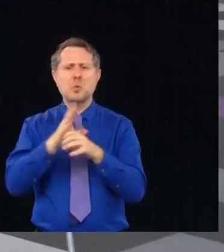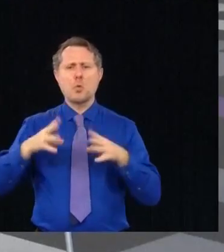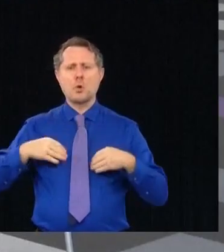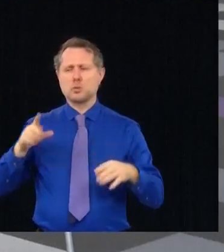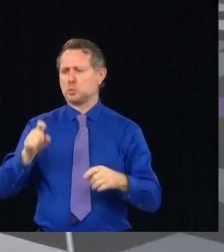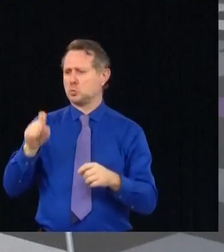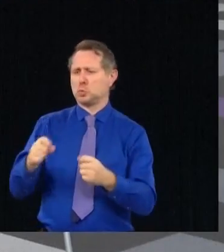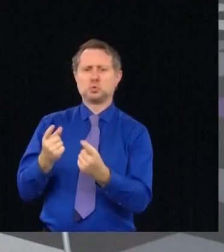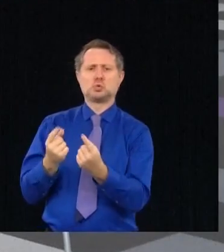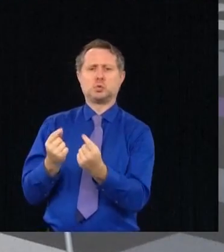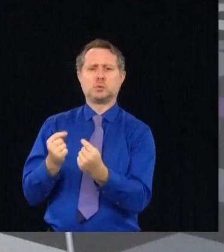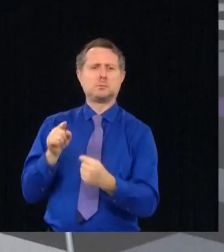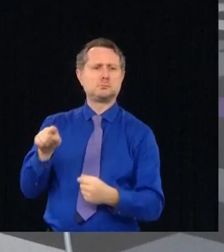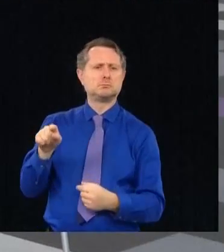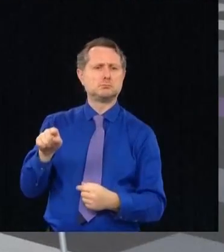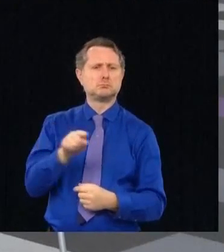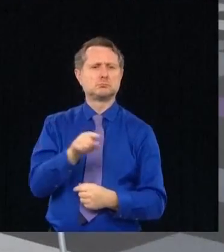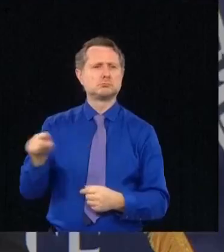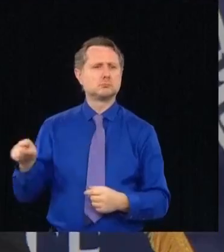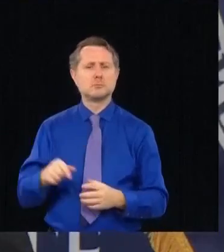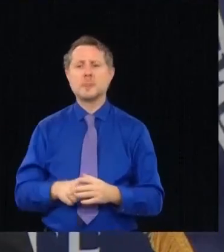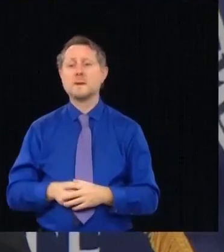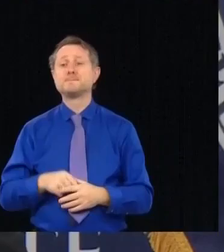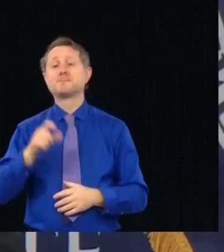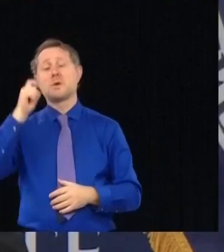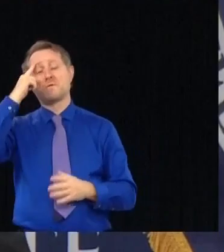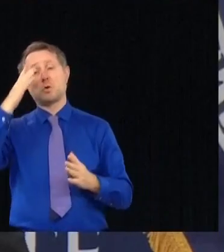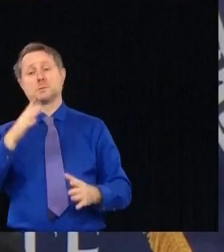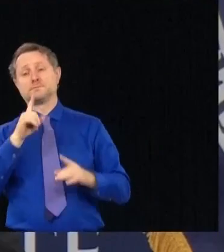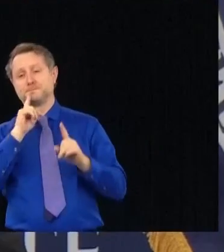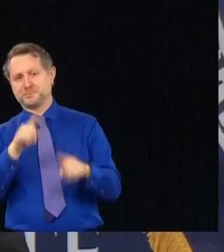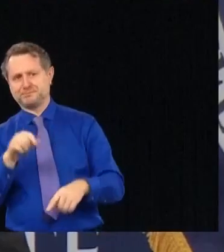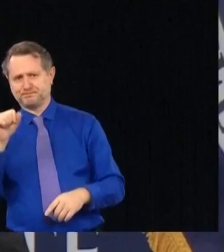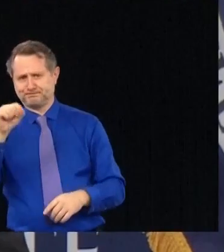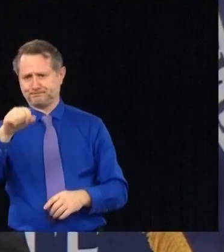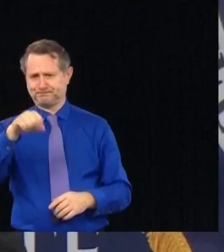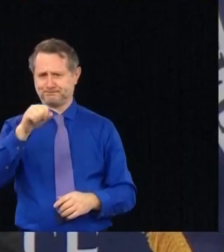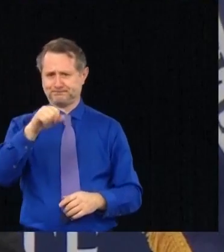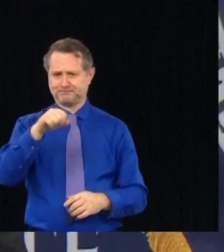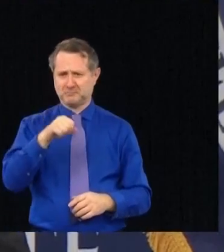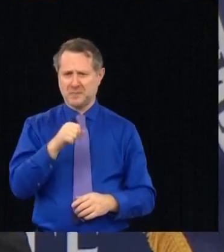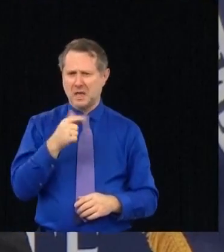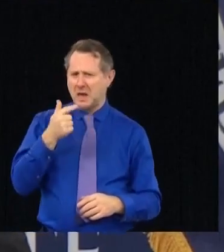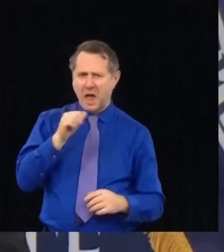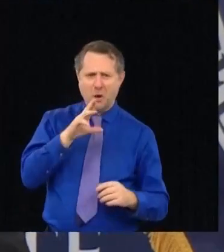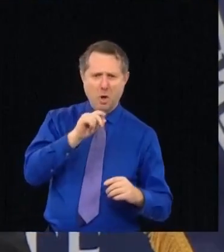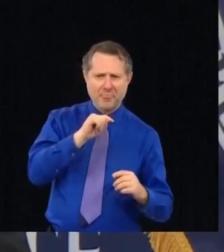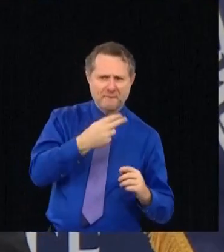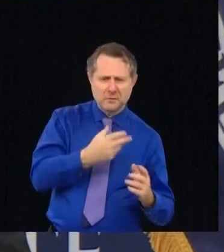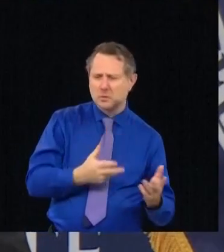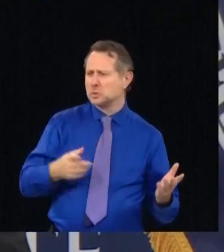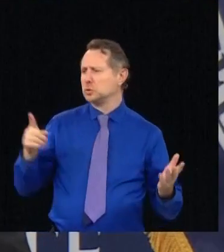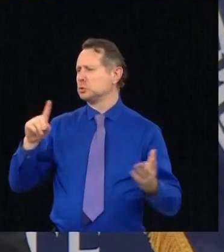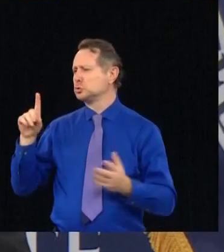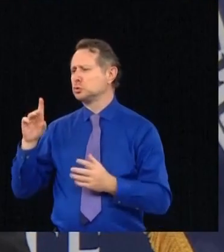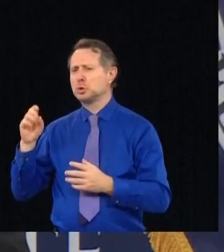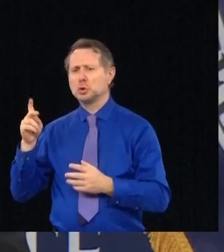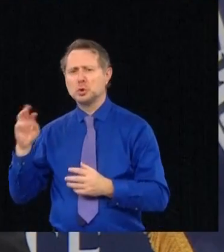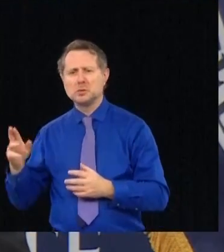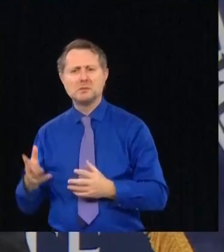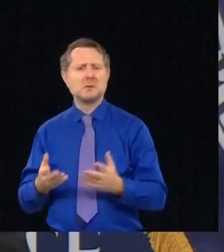general outlines. Melissa or Gareth or Dr. Zucker or Michaela can chime